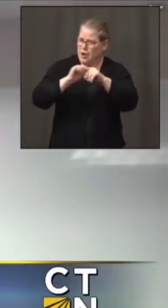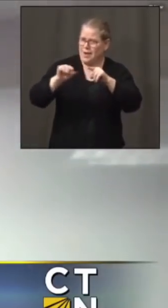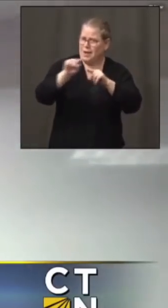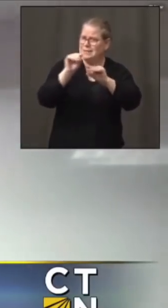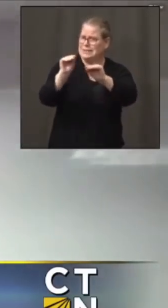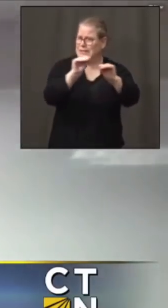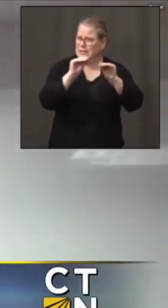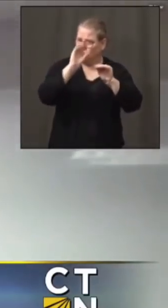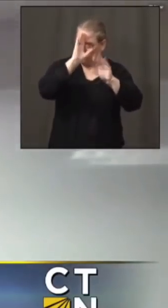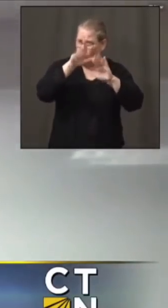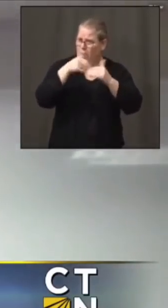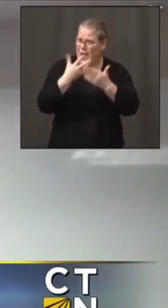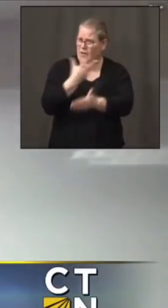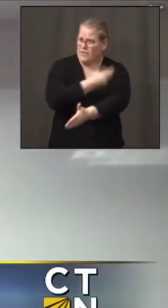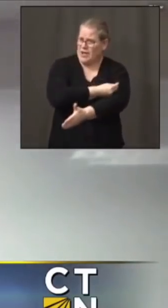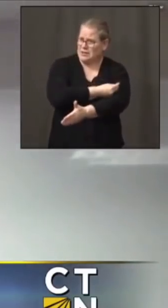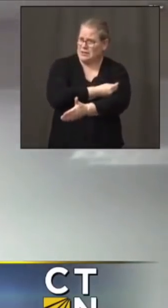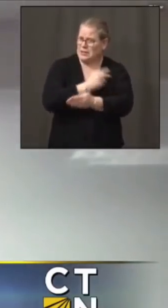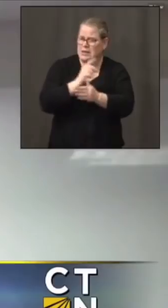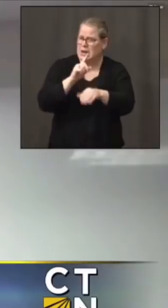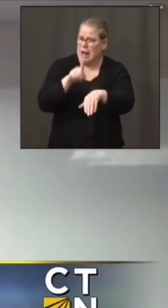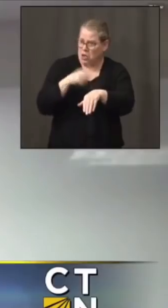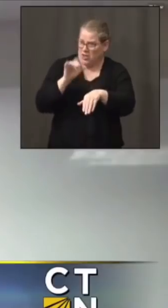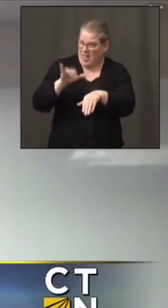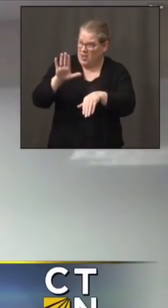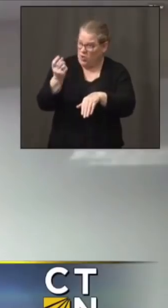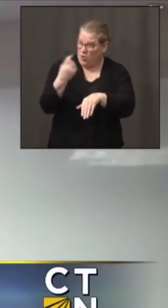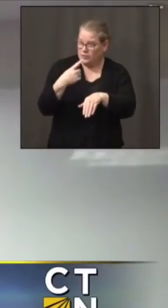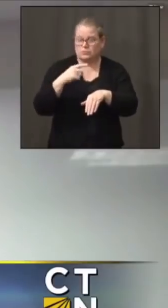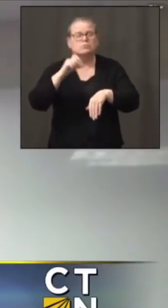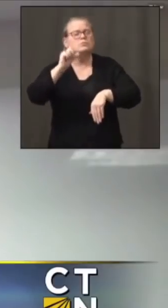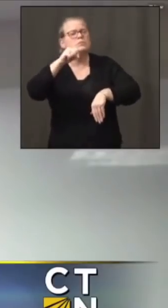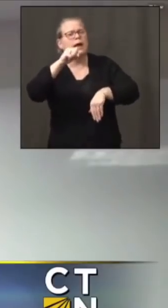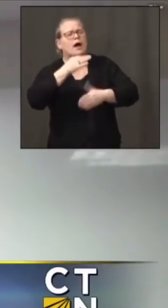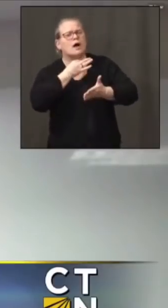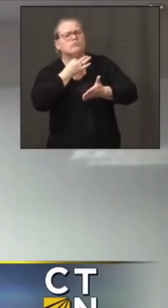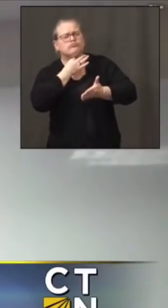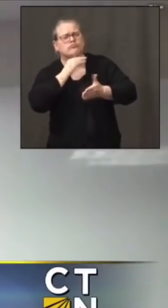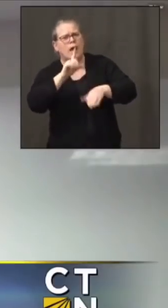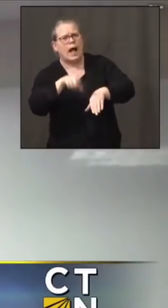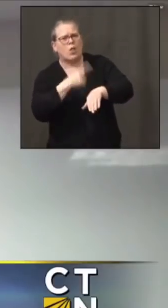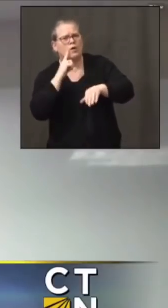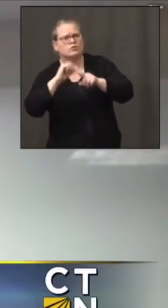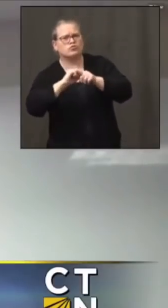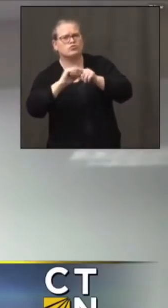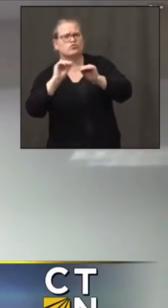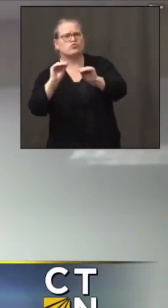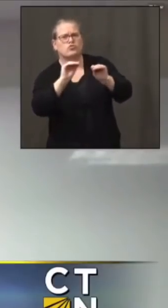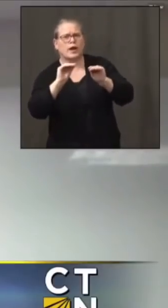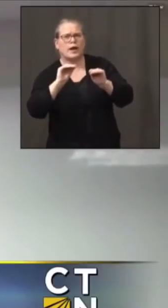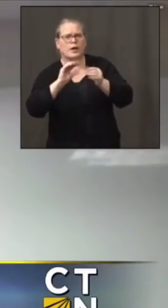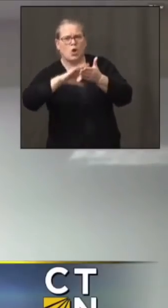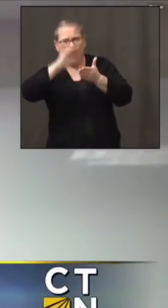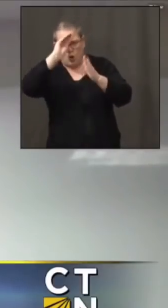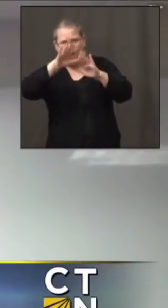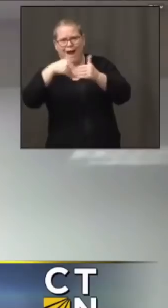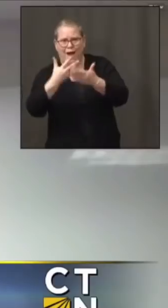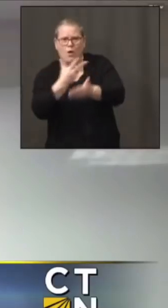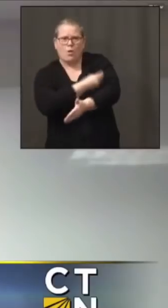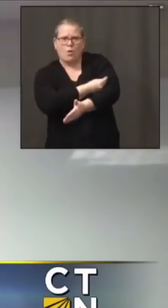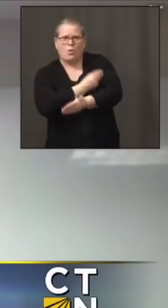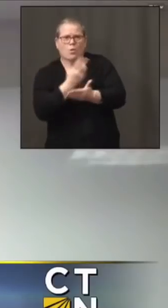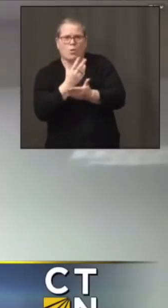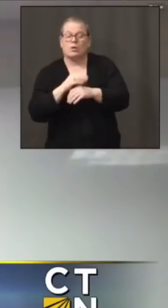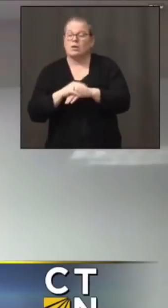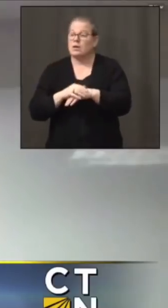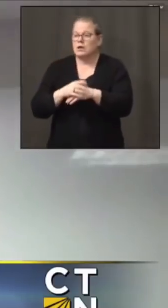the administration process itself is like any other vaccine. I mean, there's a lot of, it's very nervy at this point in time. We had a lot of discussion even before going into